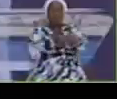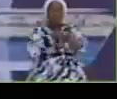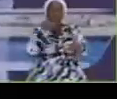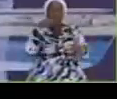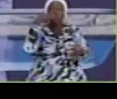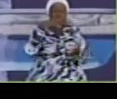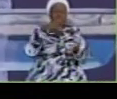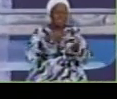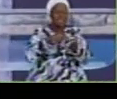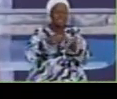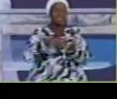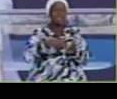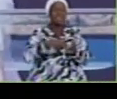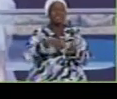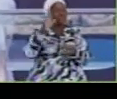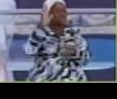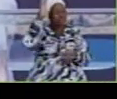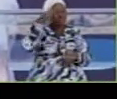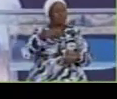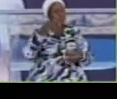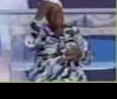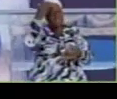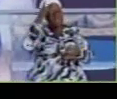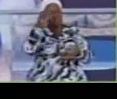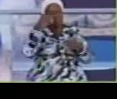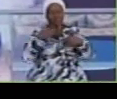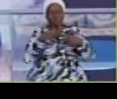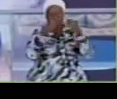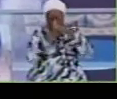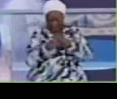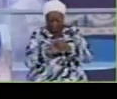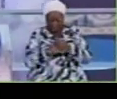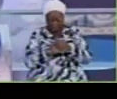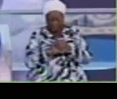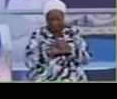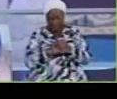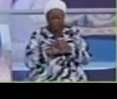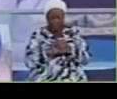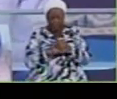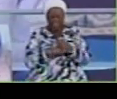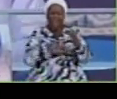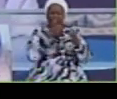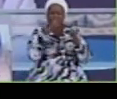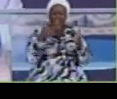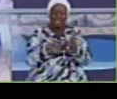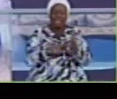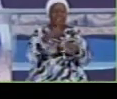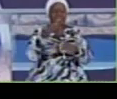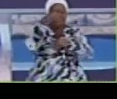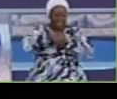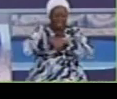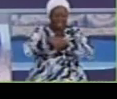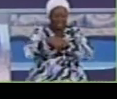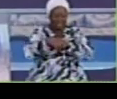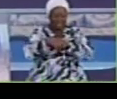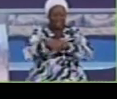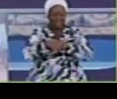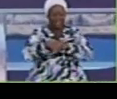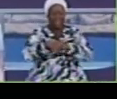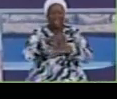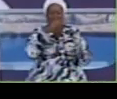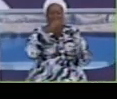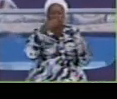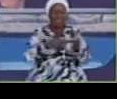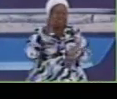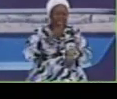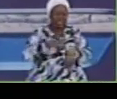Long-standing, incurable disease, you will have to bow. Amen. This night, this